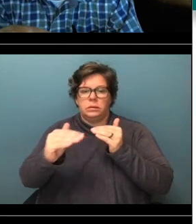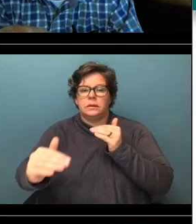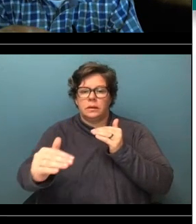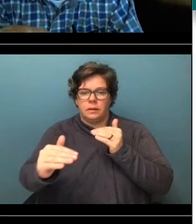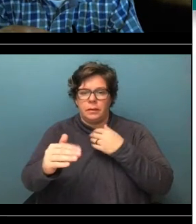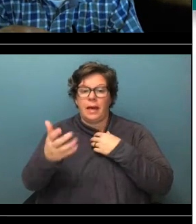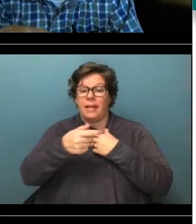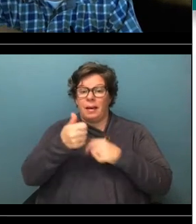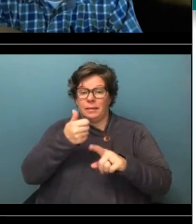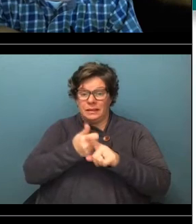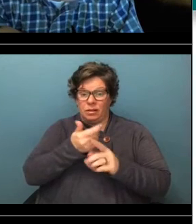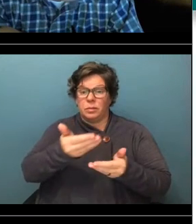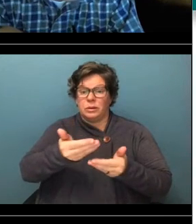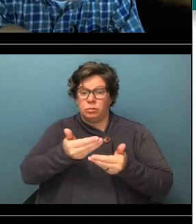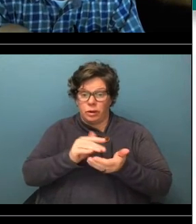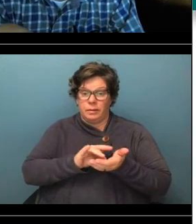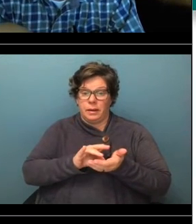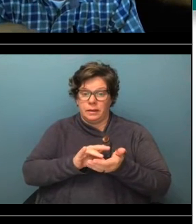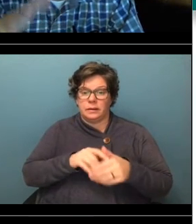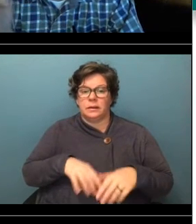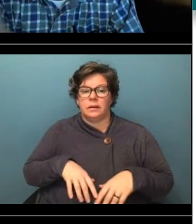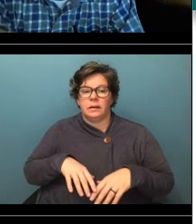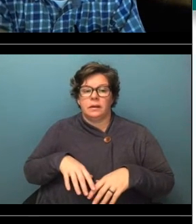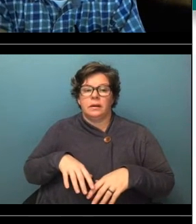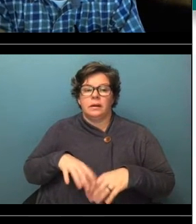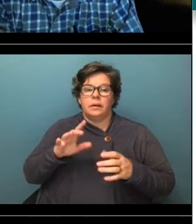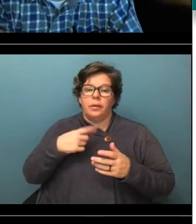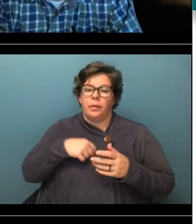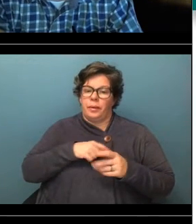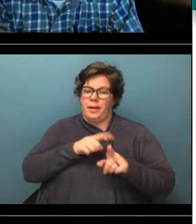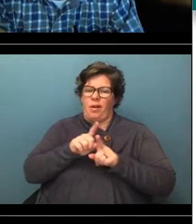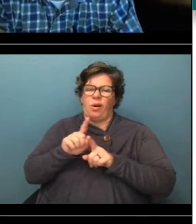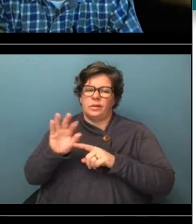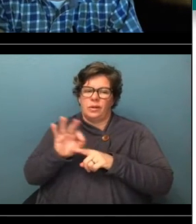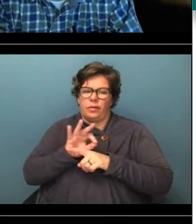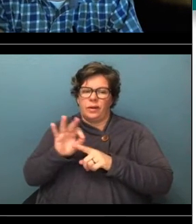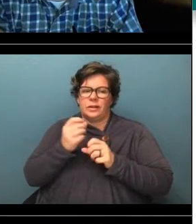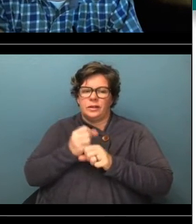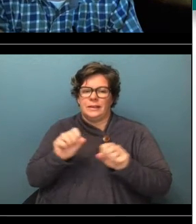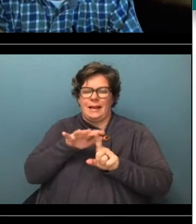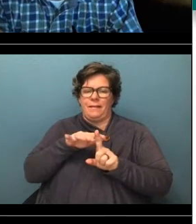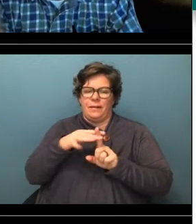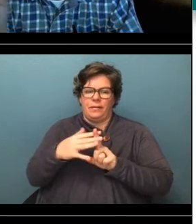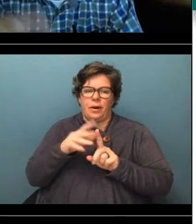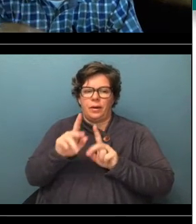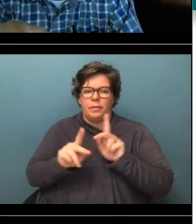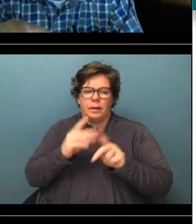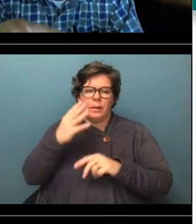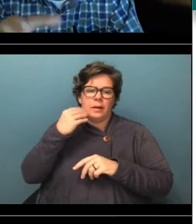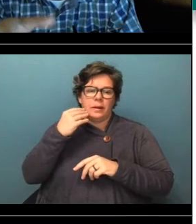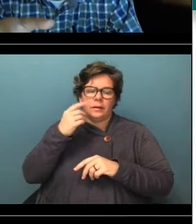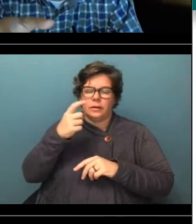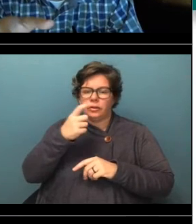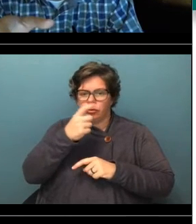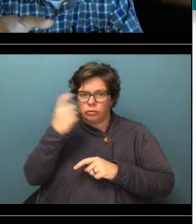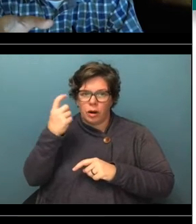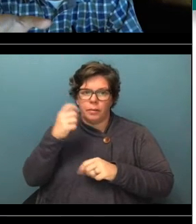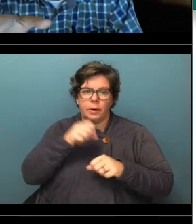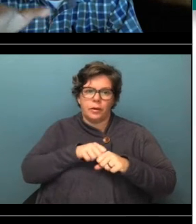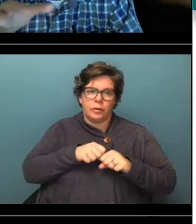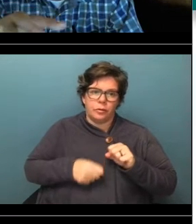the intake process. The crisis center also functions as a safe environment where individuals who are experiencing trauma, grief,